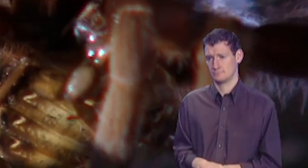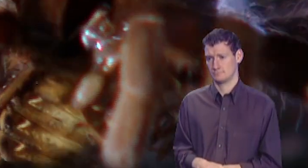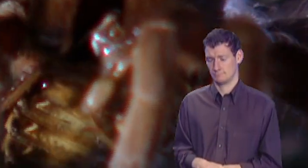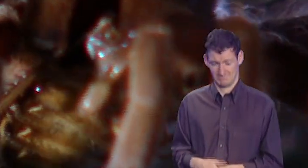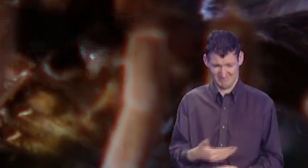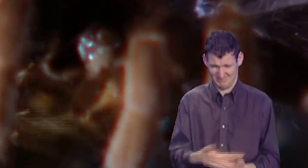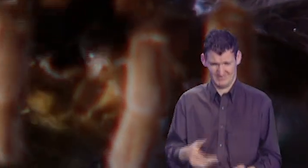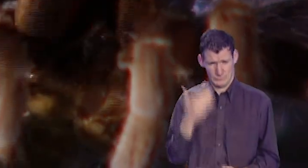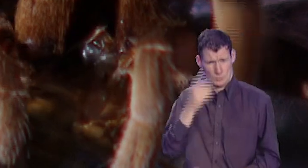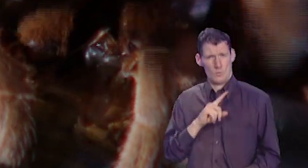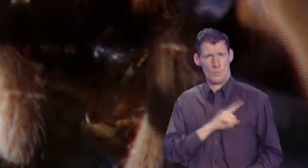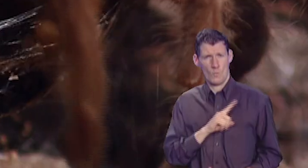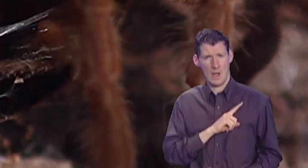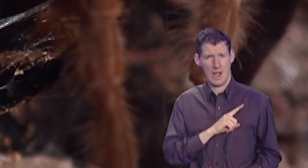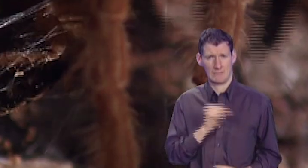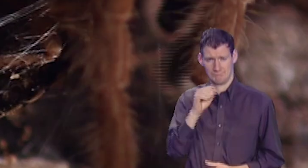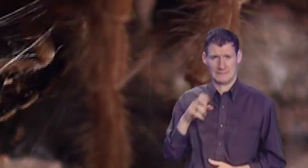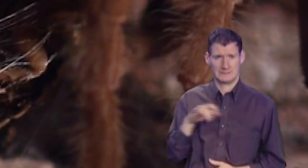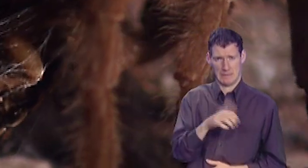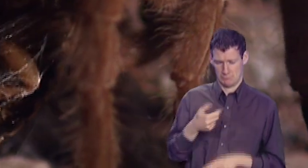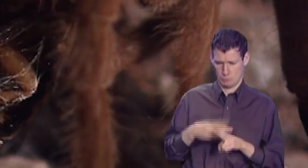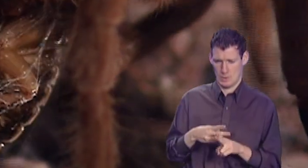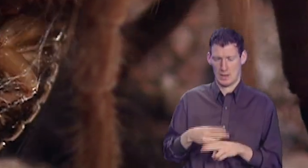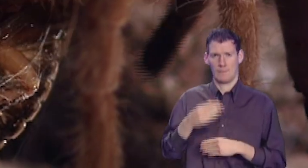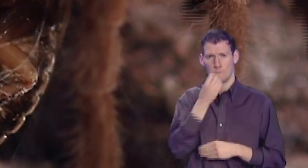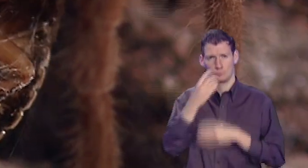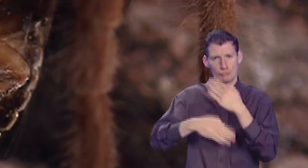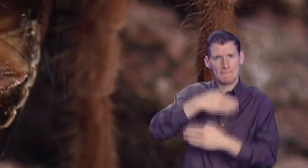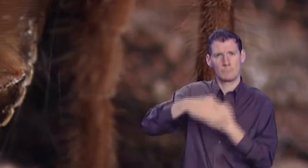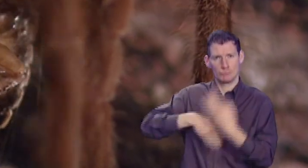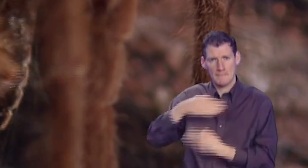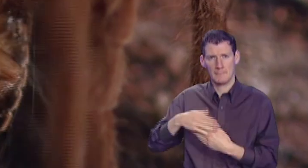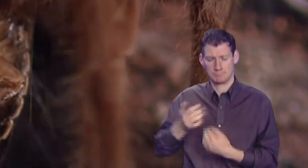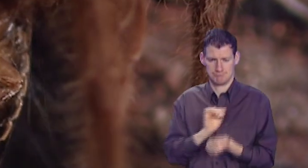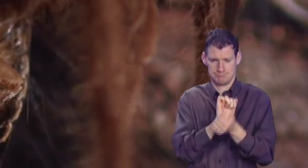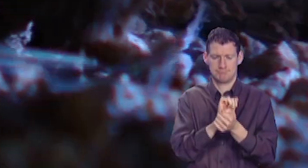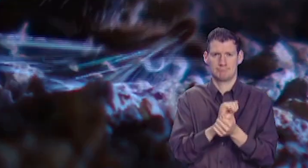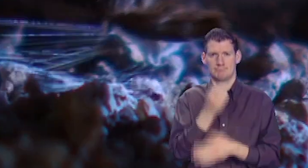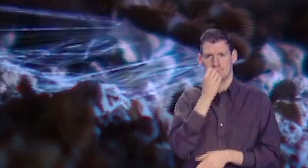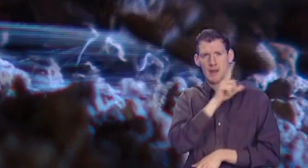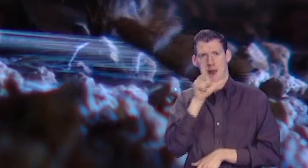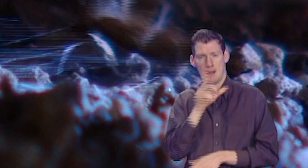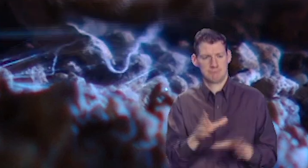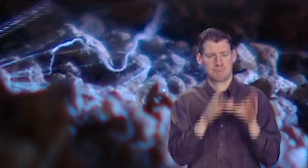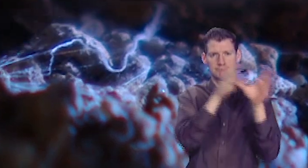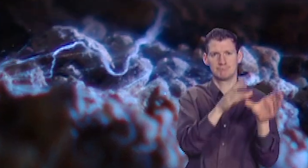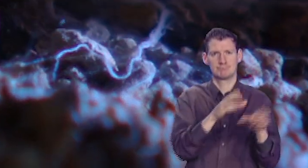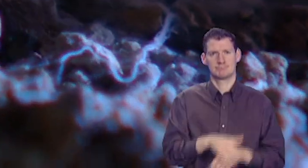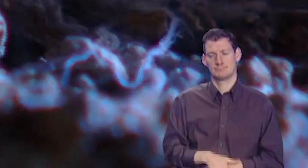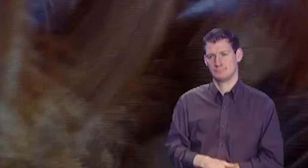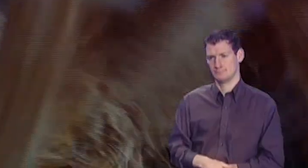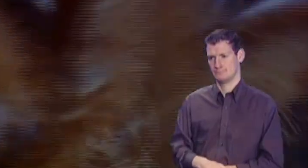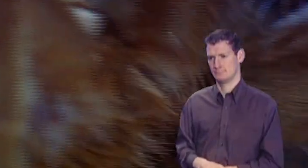It's not yet known why, but it seems to be a spidery form of food wrapping, providing packaged meals which can be stored away